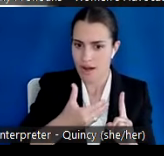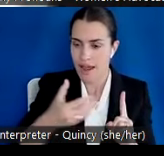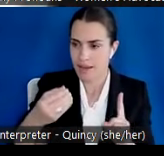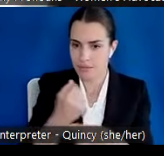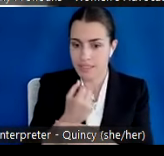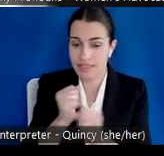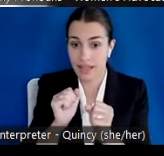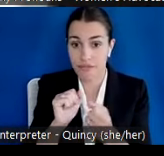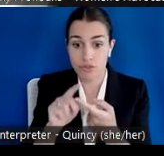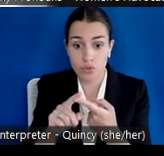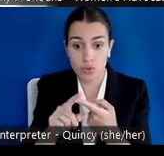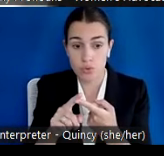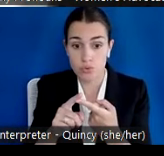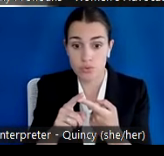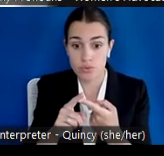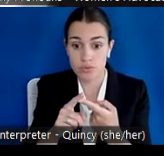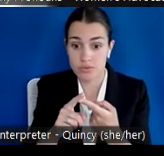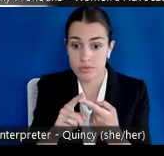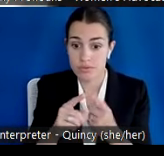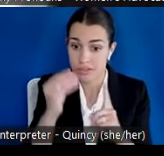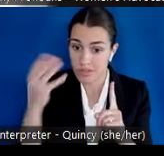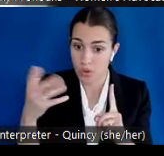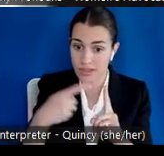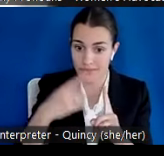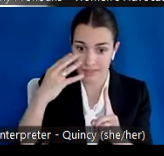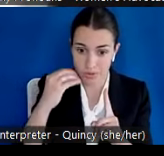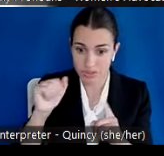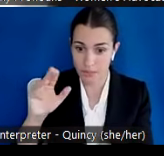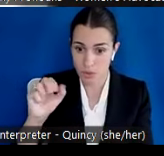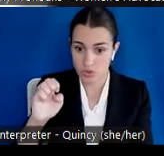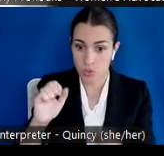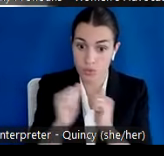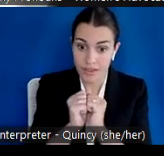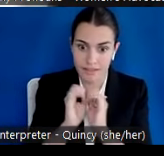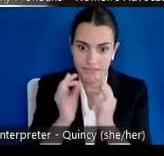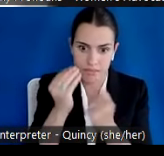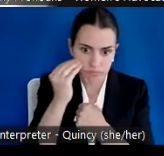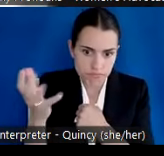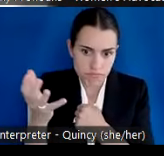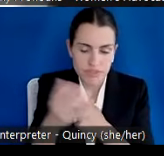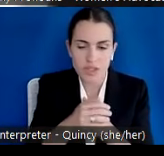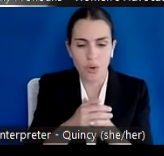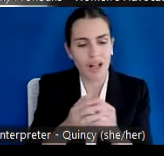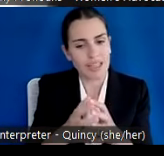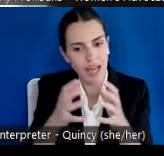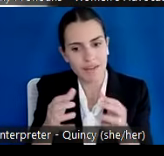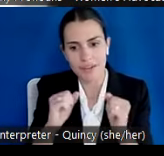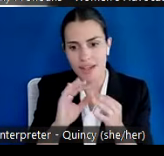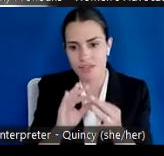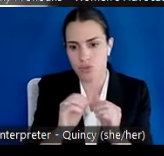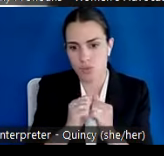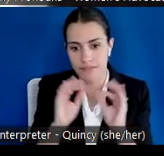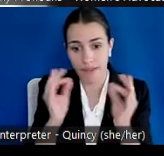to disclose that they've experienced abuse as well with their family. So a lot of it can do with like family or community members